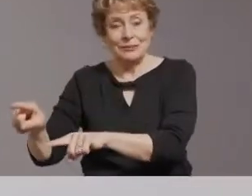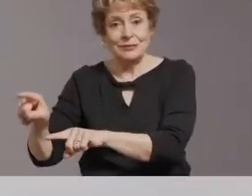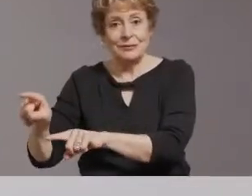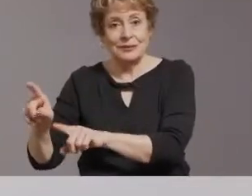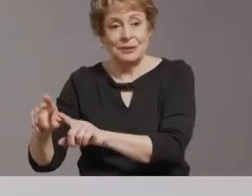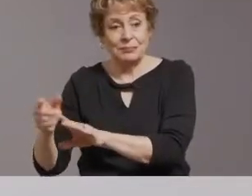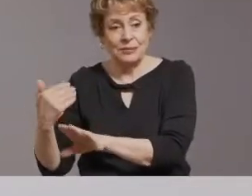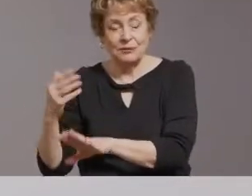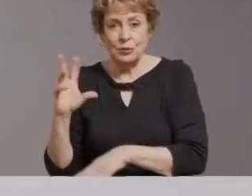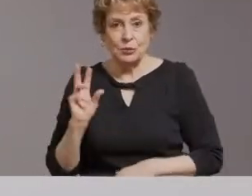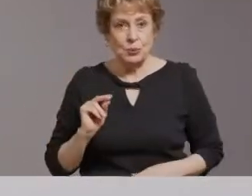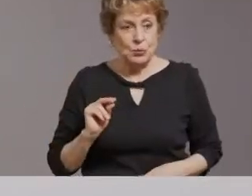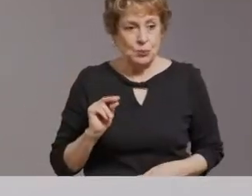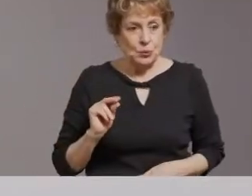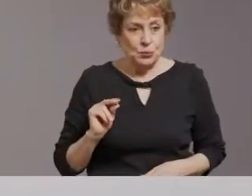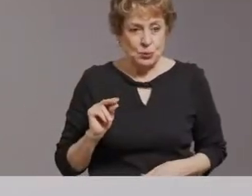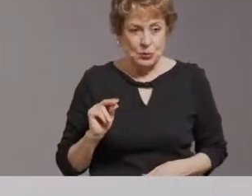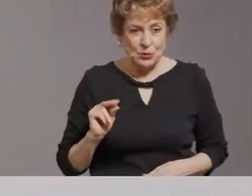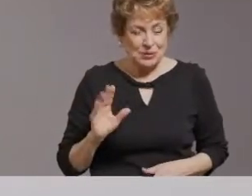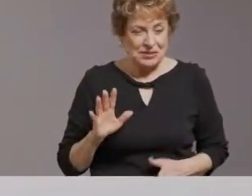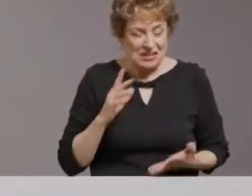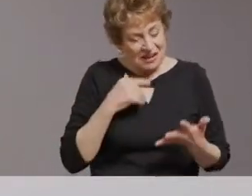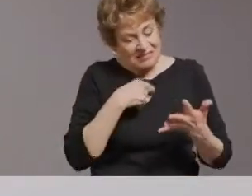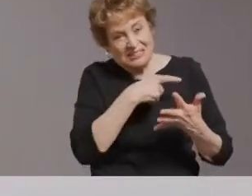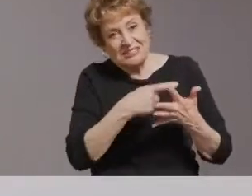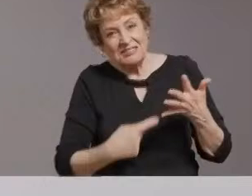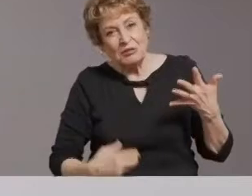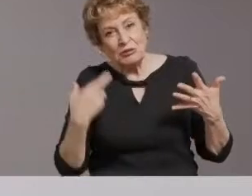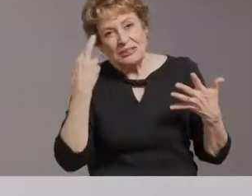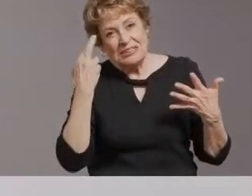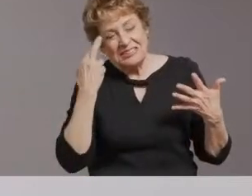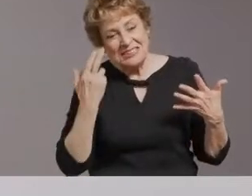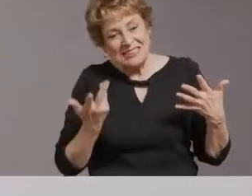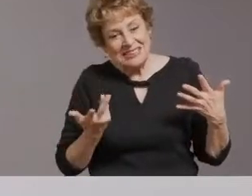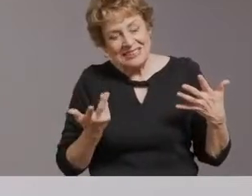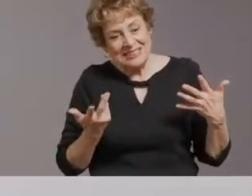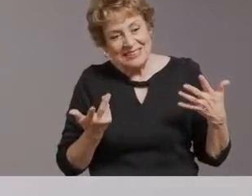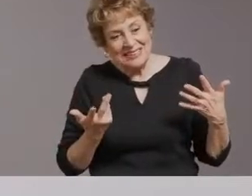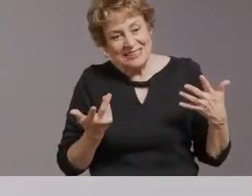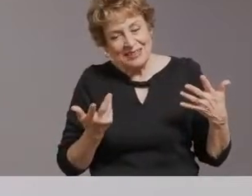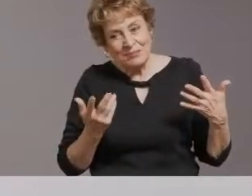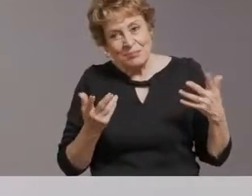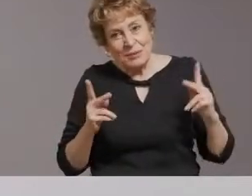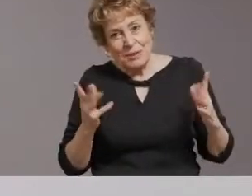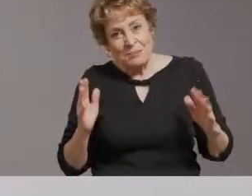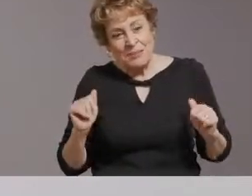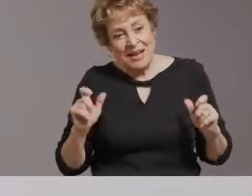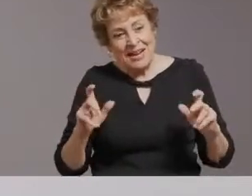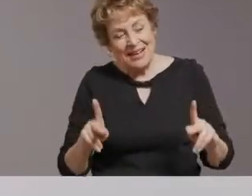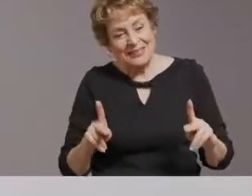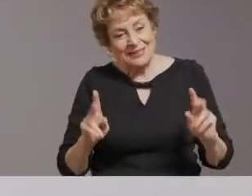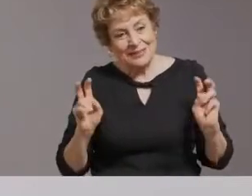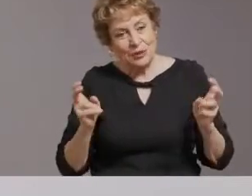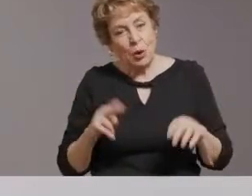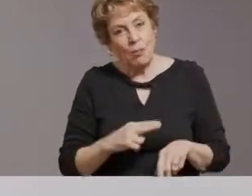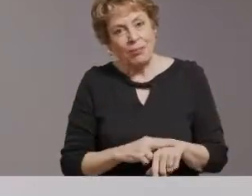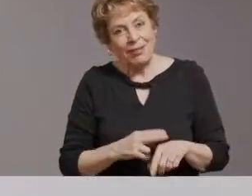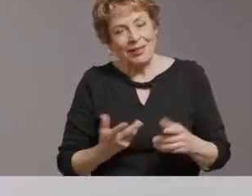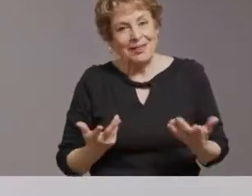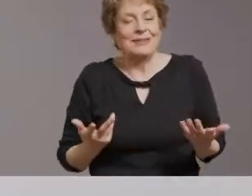could be a combination of factors that are resulting in people kind of returning back to normal, including